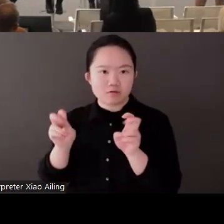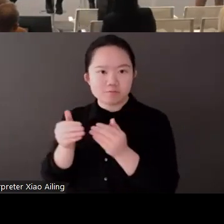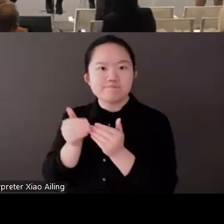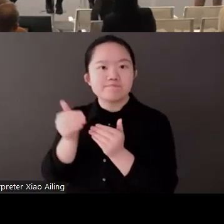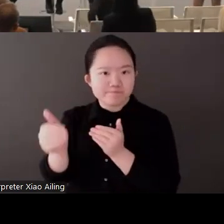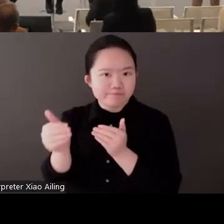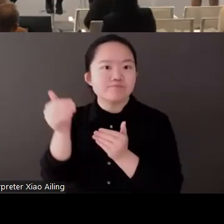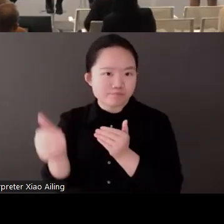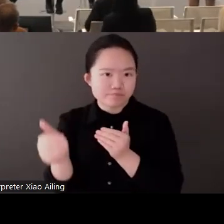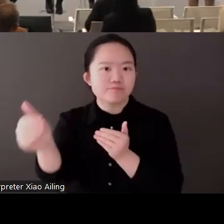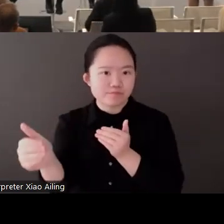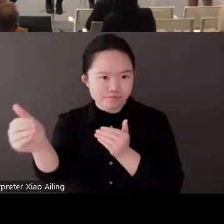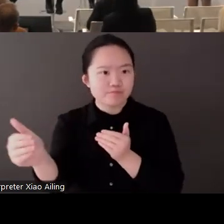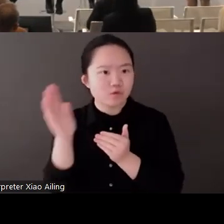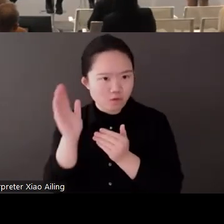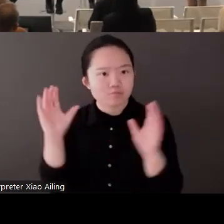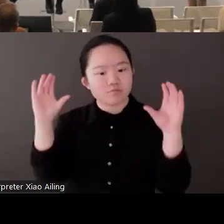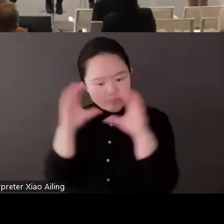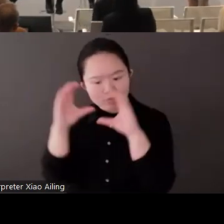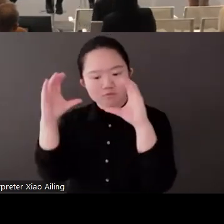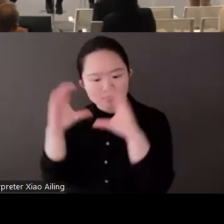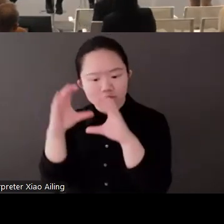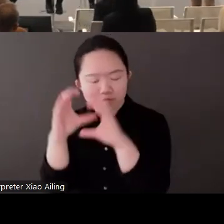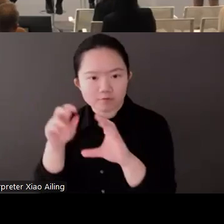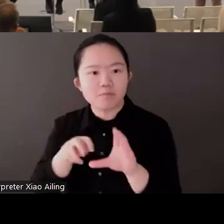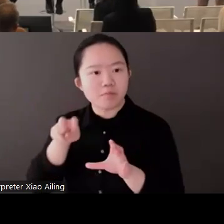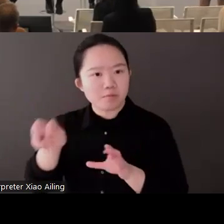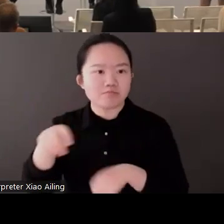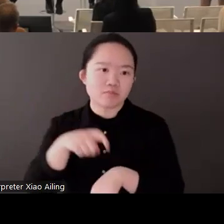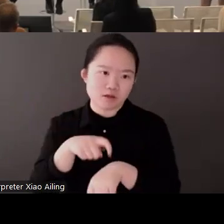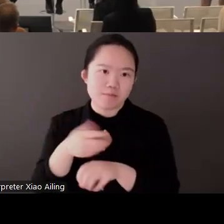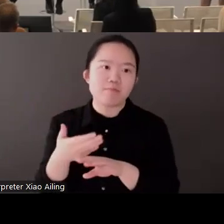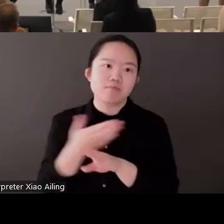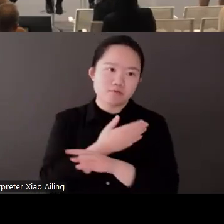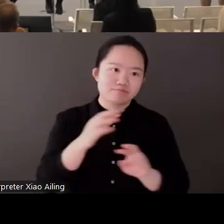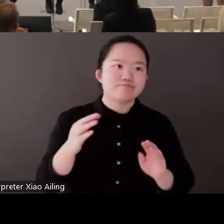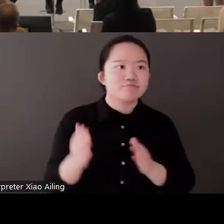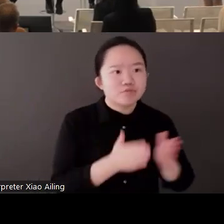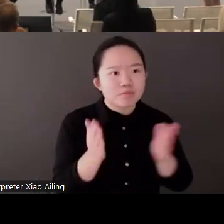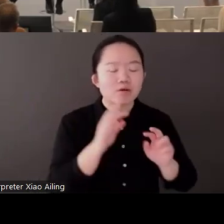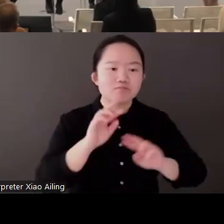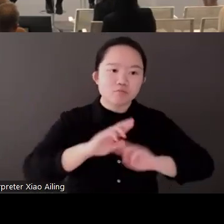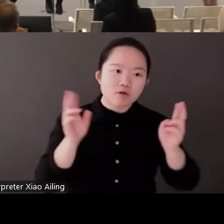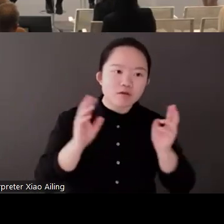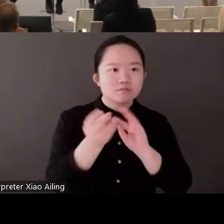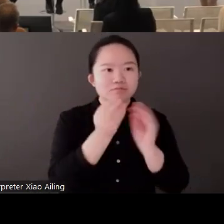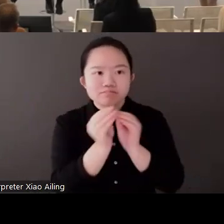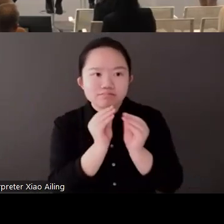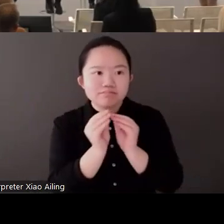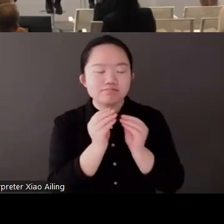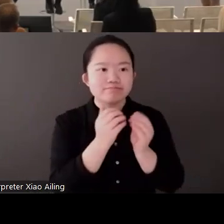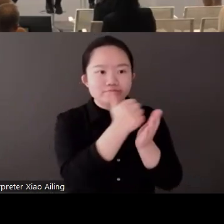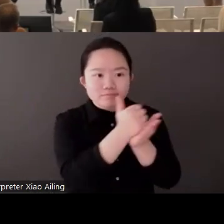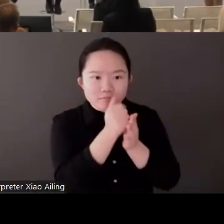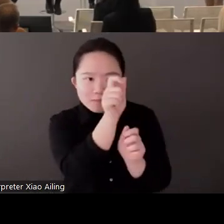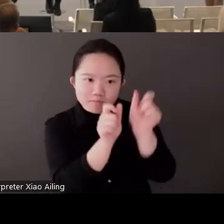not something we just kind of, okay, we want to do this and then we can jump on it. It takes a lot of time, much more than I understood when we started doing professional certification. But that